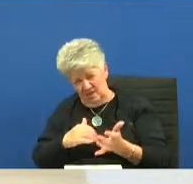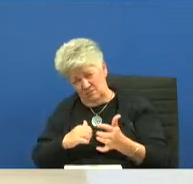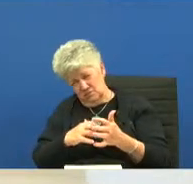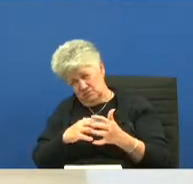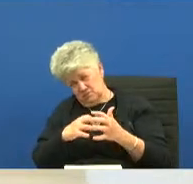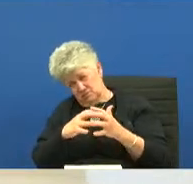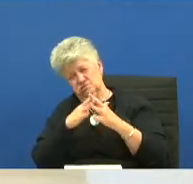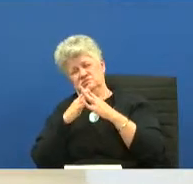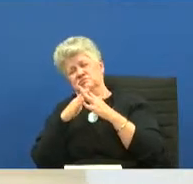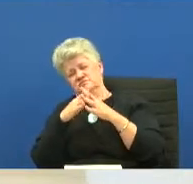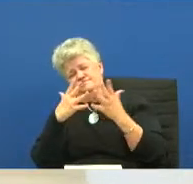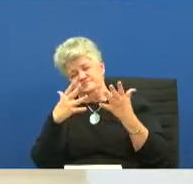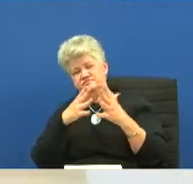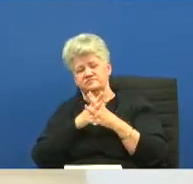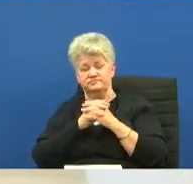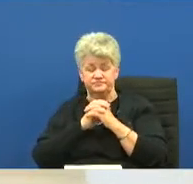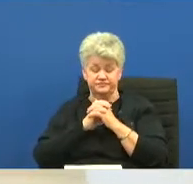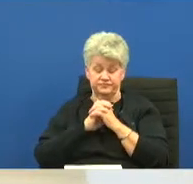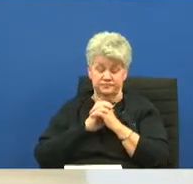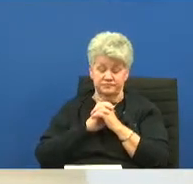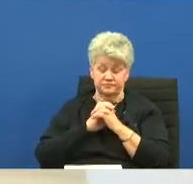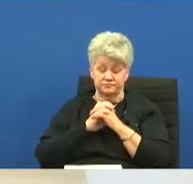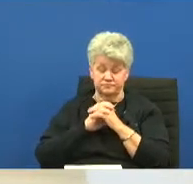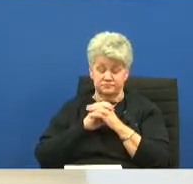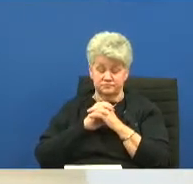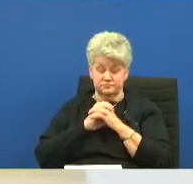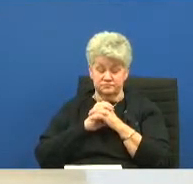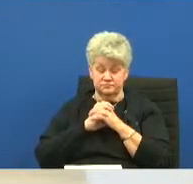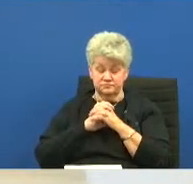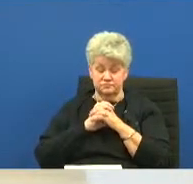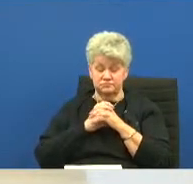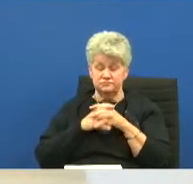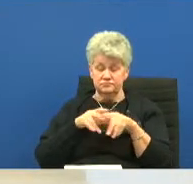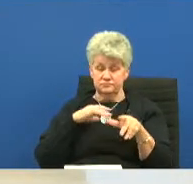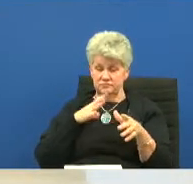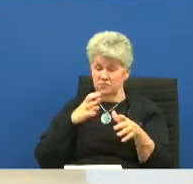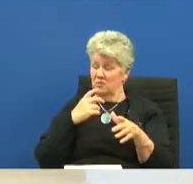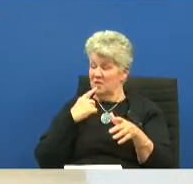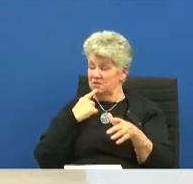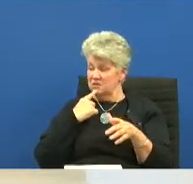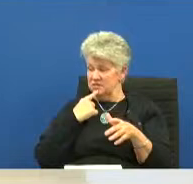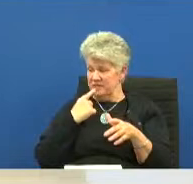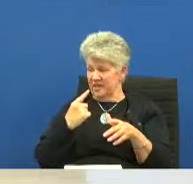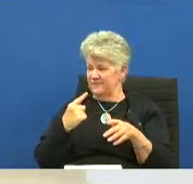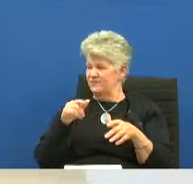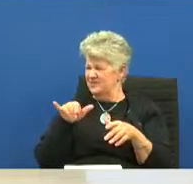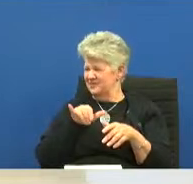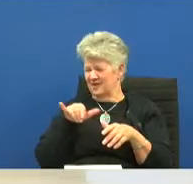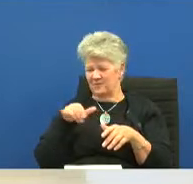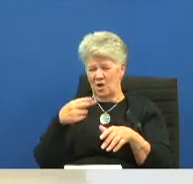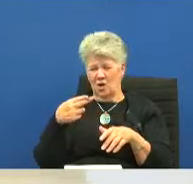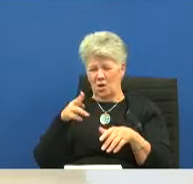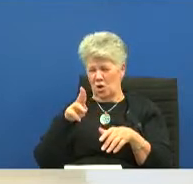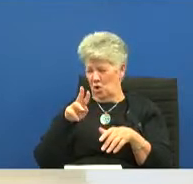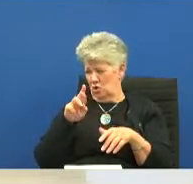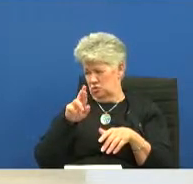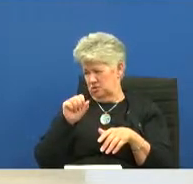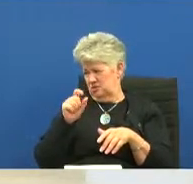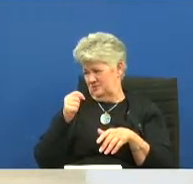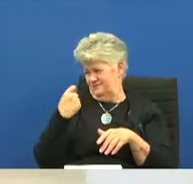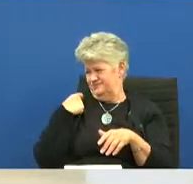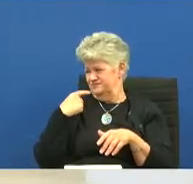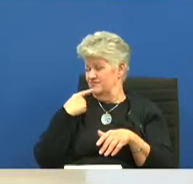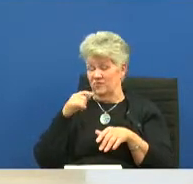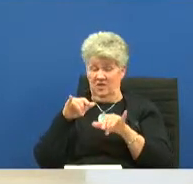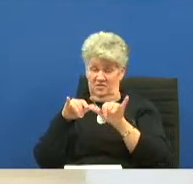was. So I'd like to hear from you on that next, Ryan. But I want to echo some of Councilman Hurt's comments. This is not